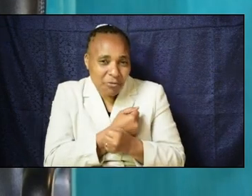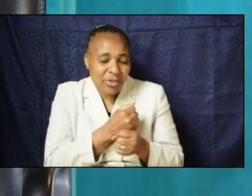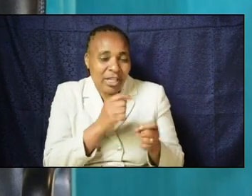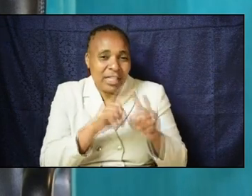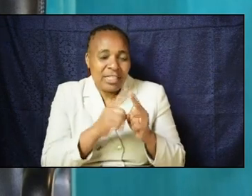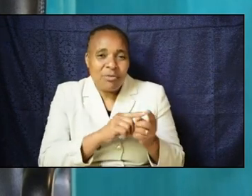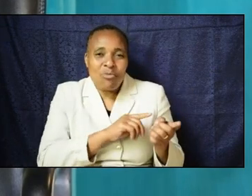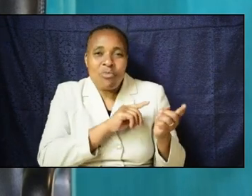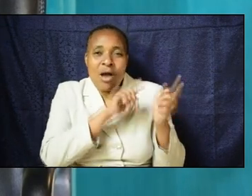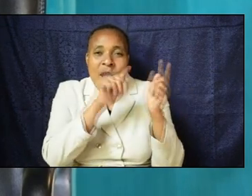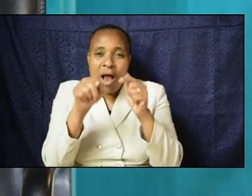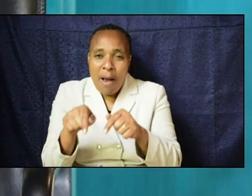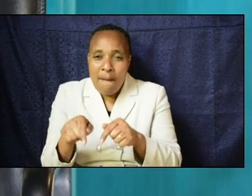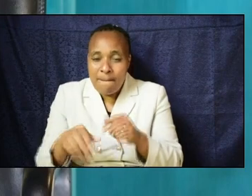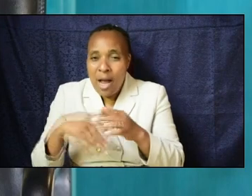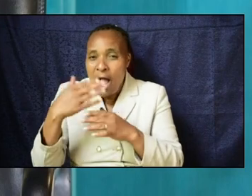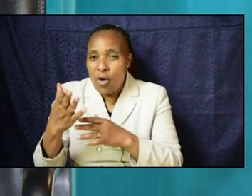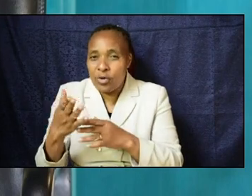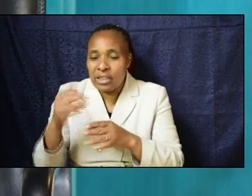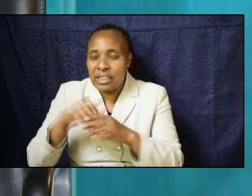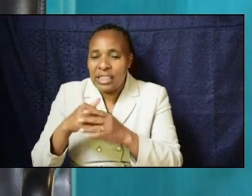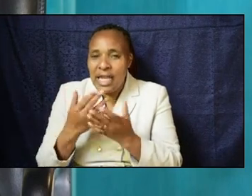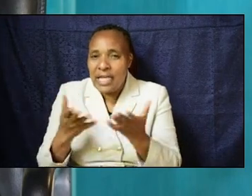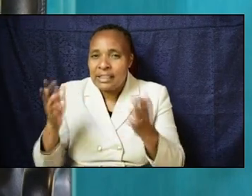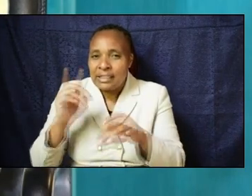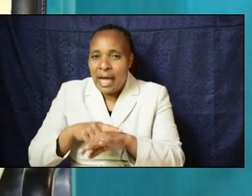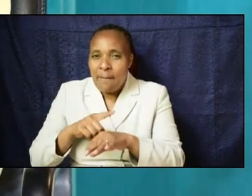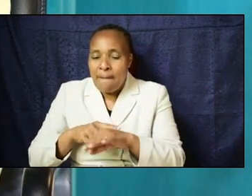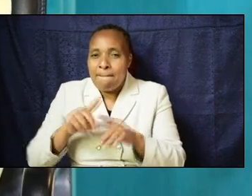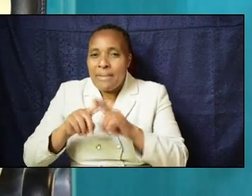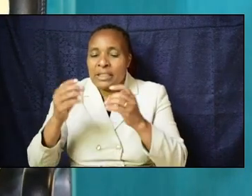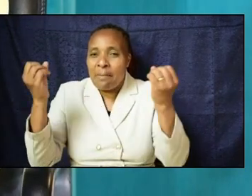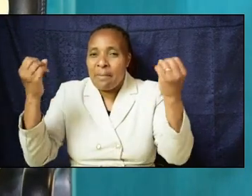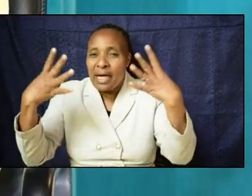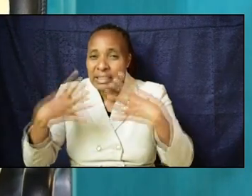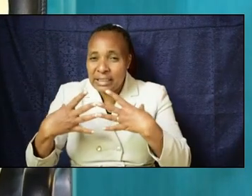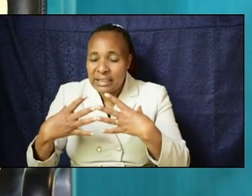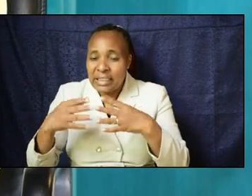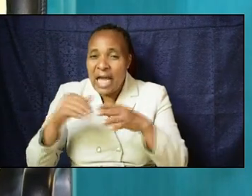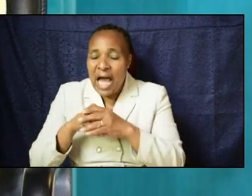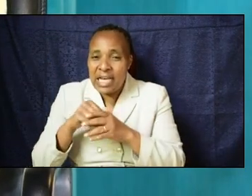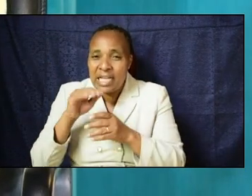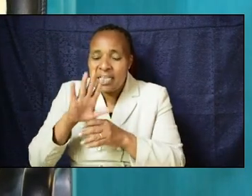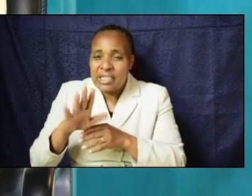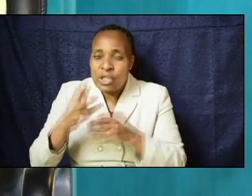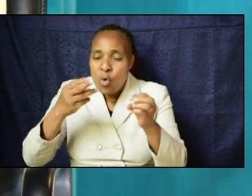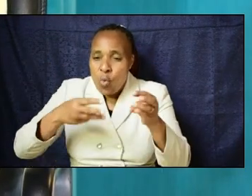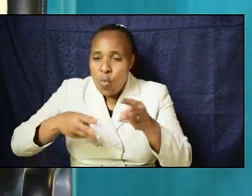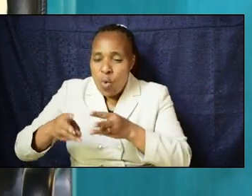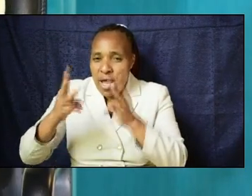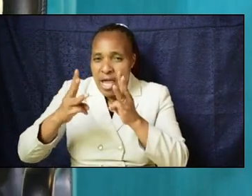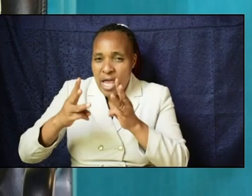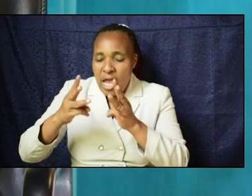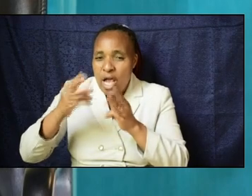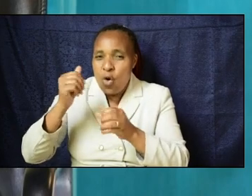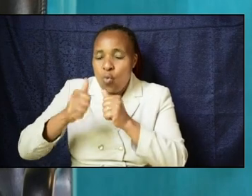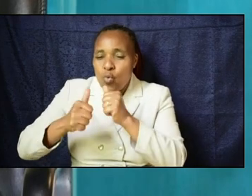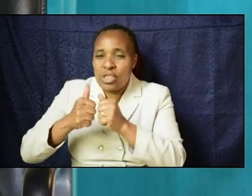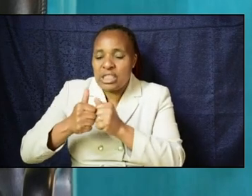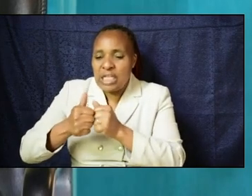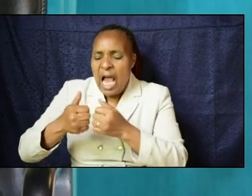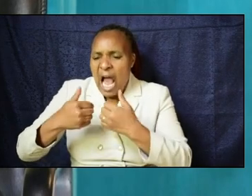even come out at a given point. So our uprightness, the modesty and uprightness that had